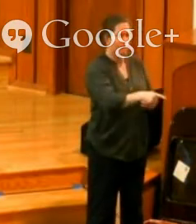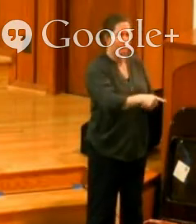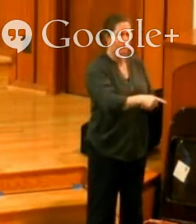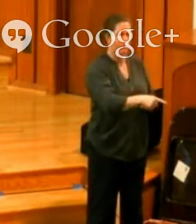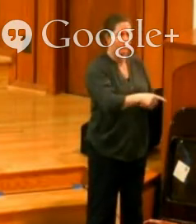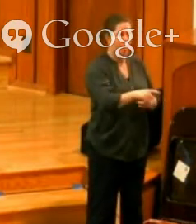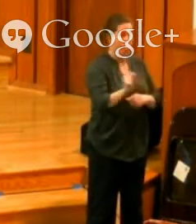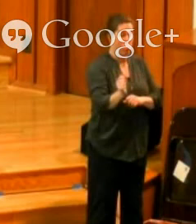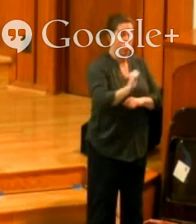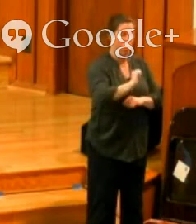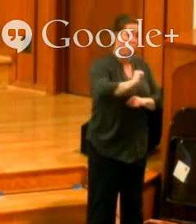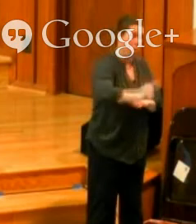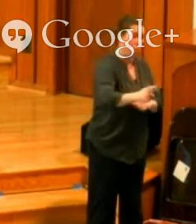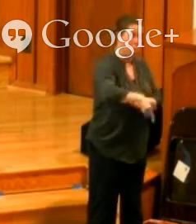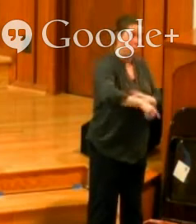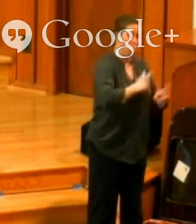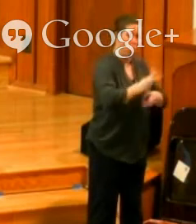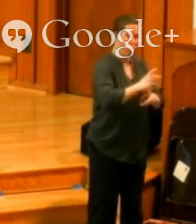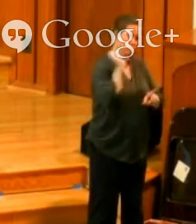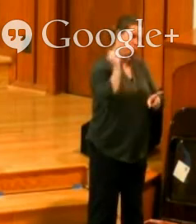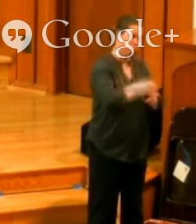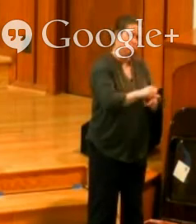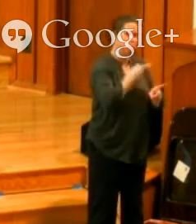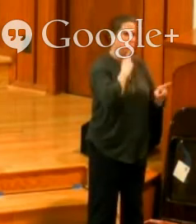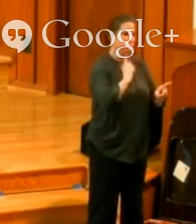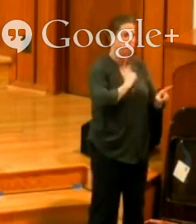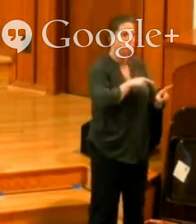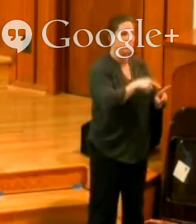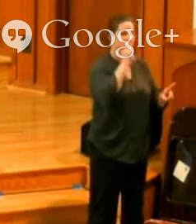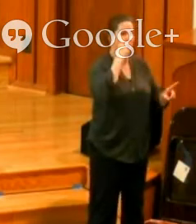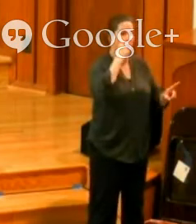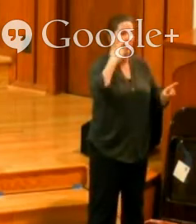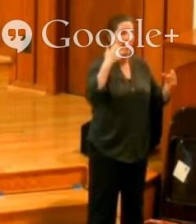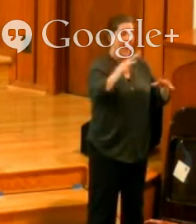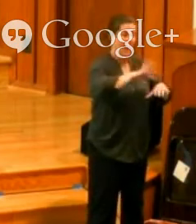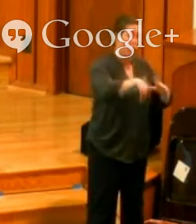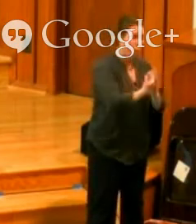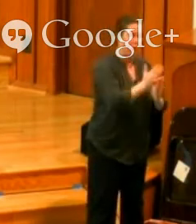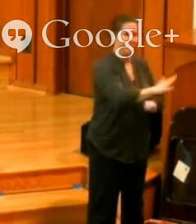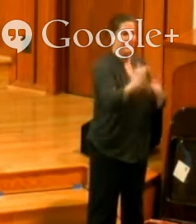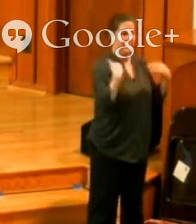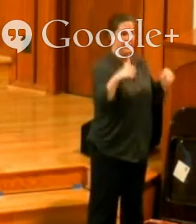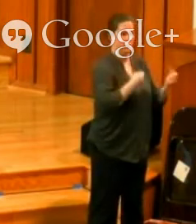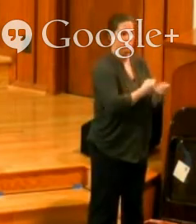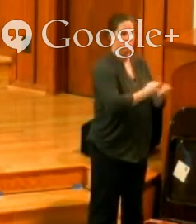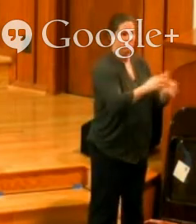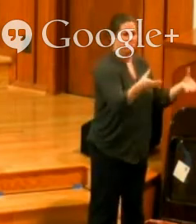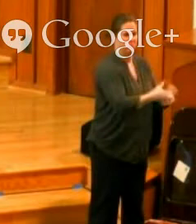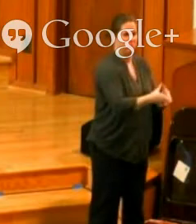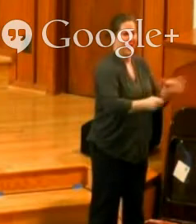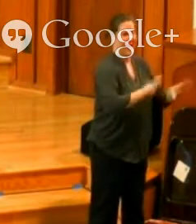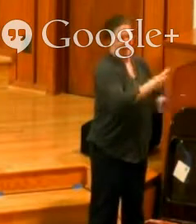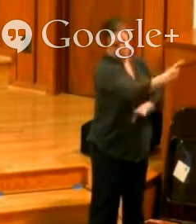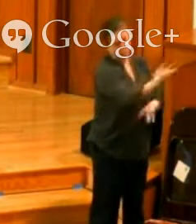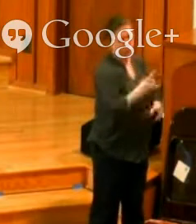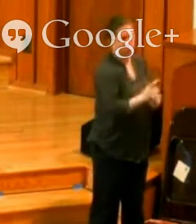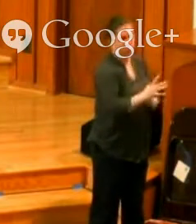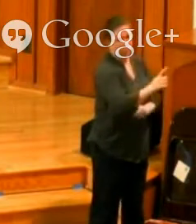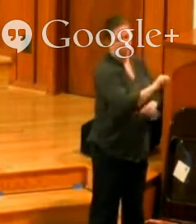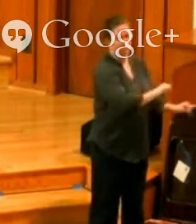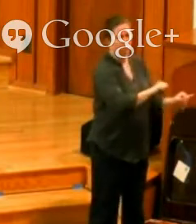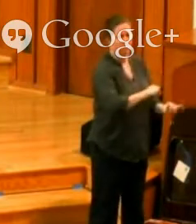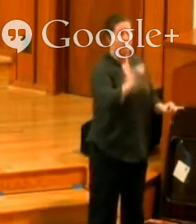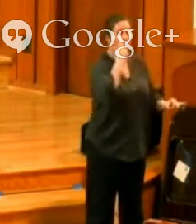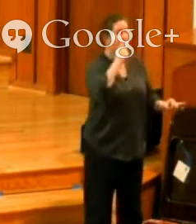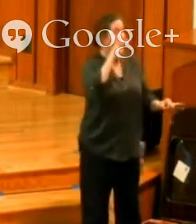whole world. His angels were cast out with him. You see, the devil had a master plan in heaven. The devil found himself